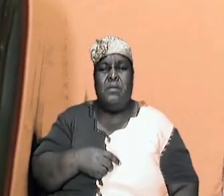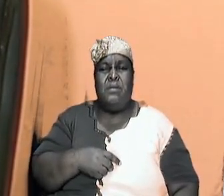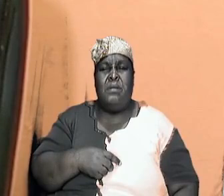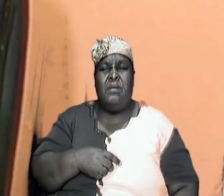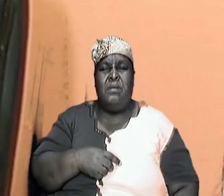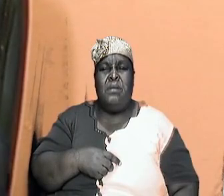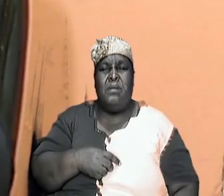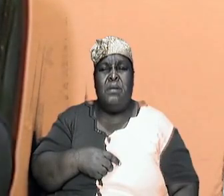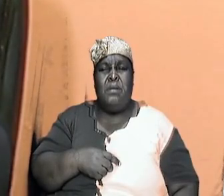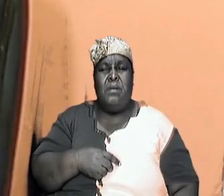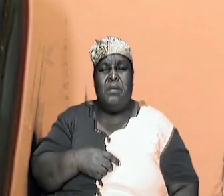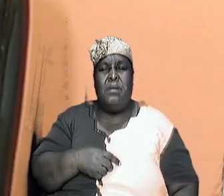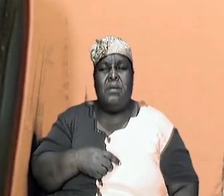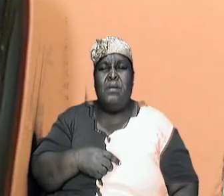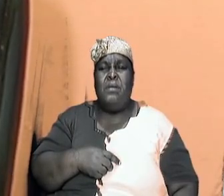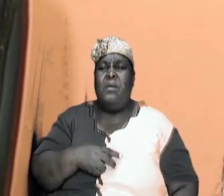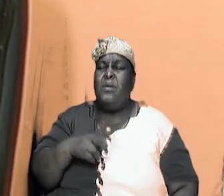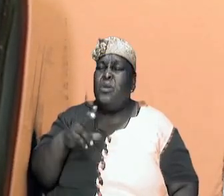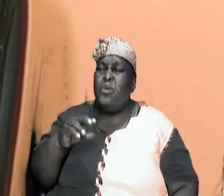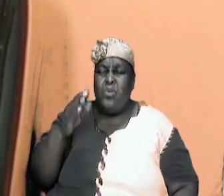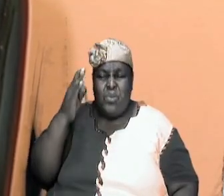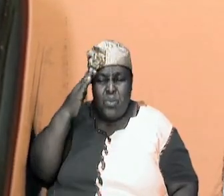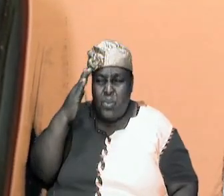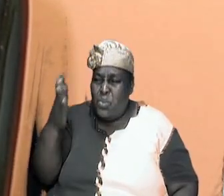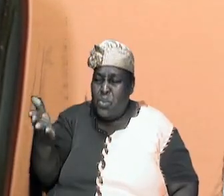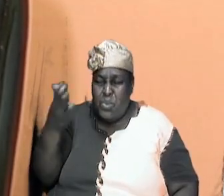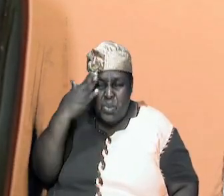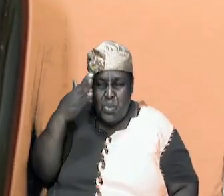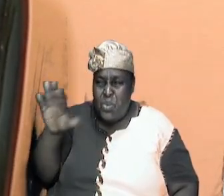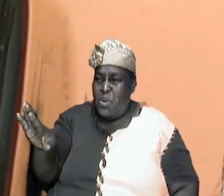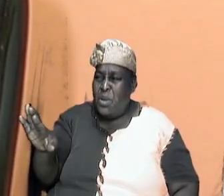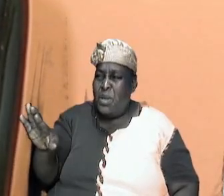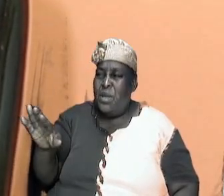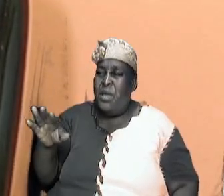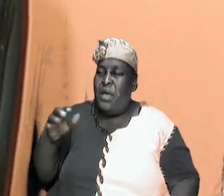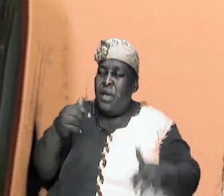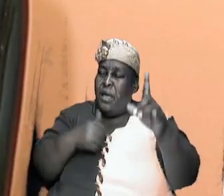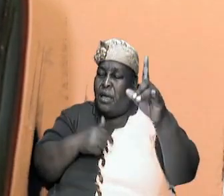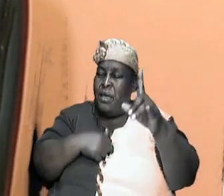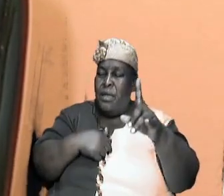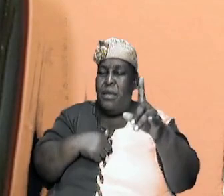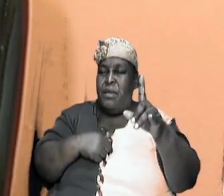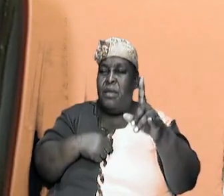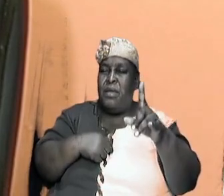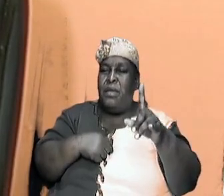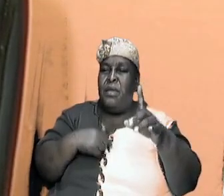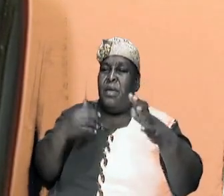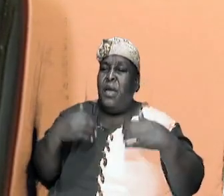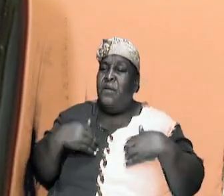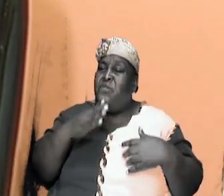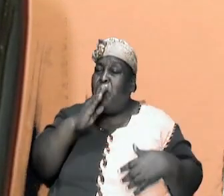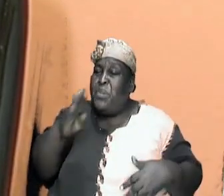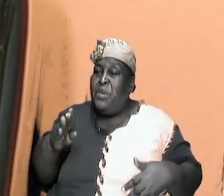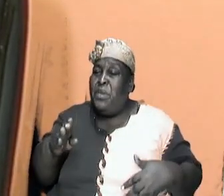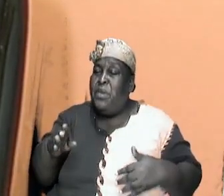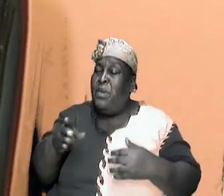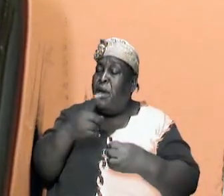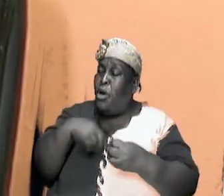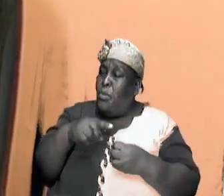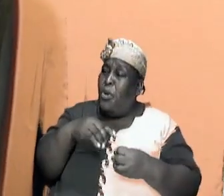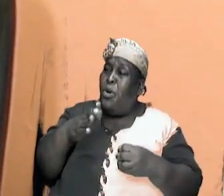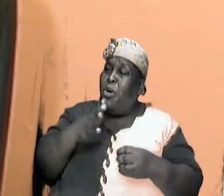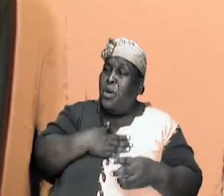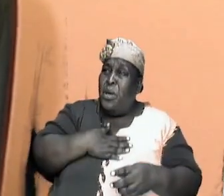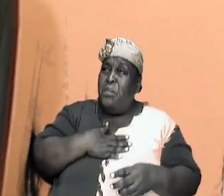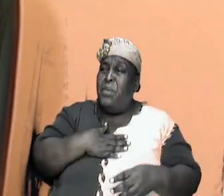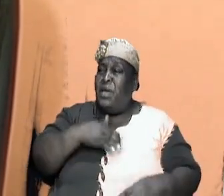he turned and he said to Mary, know ye not that I would have to be about